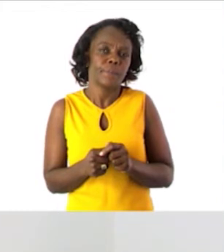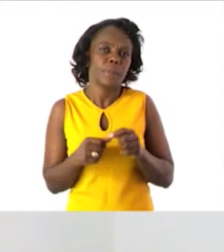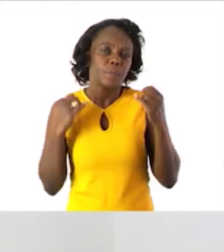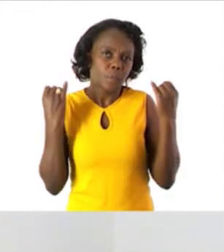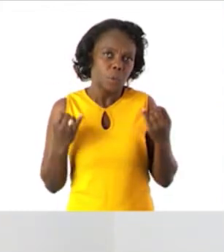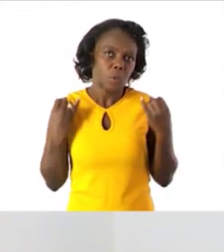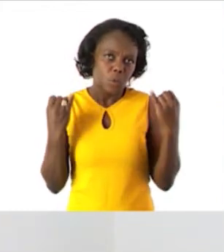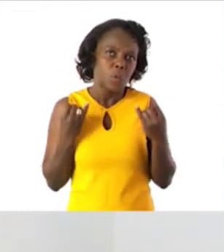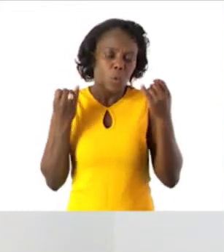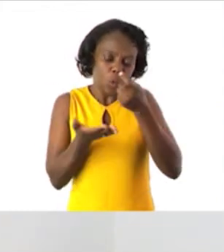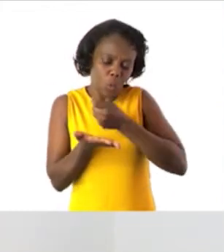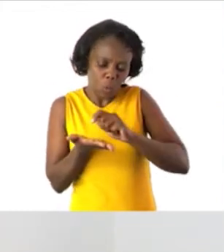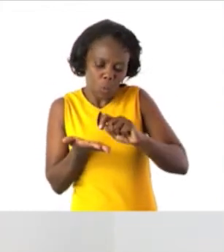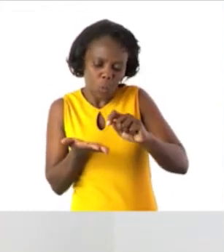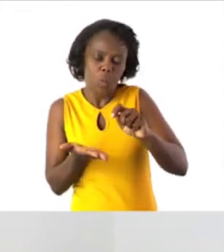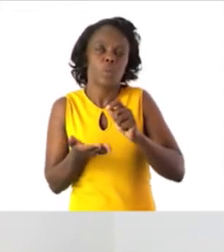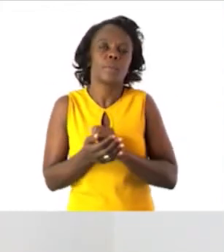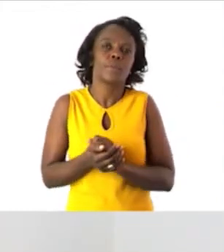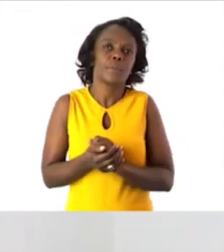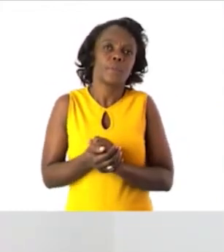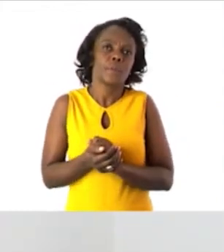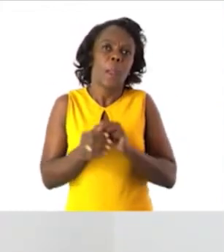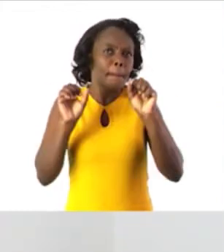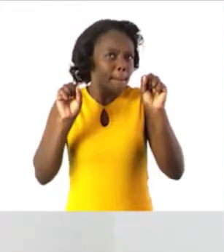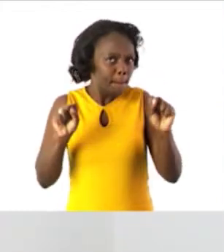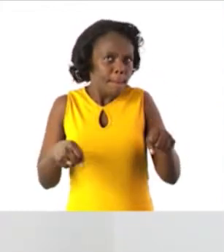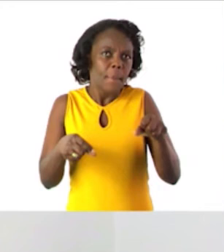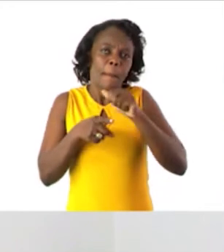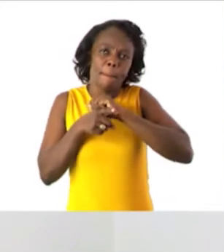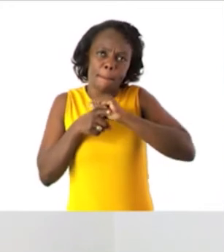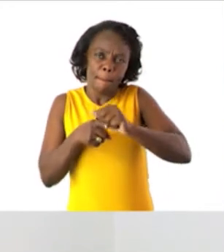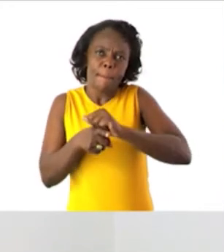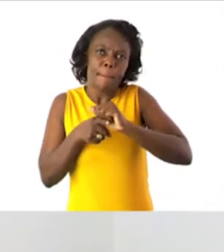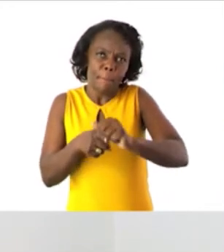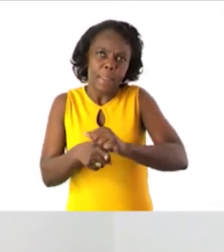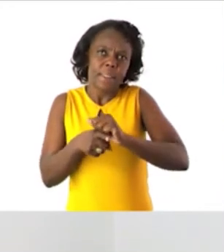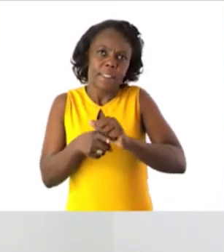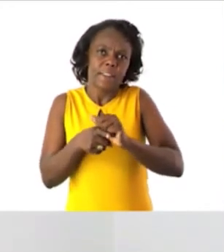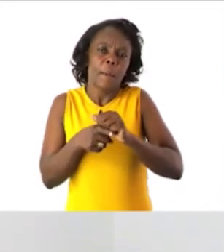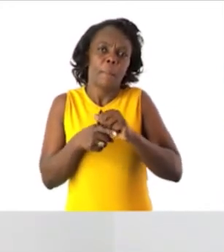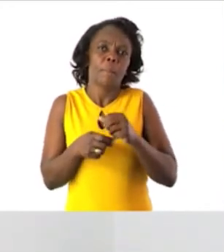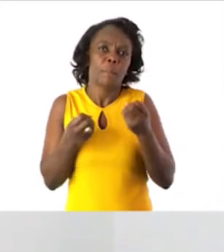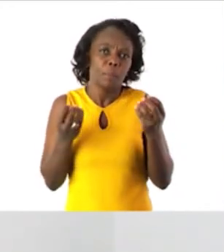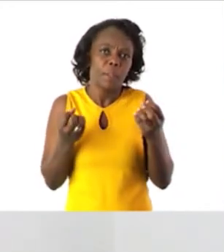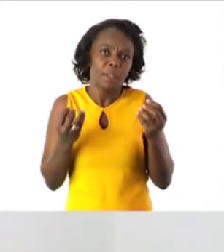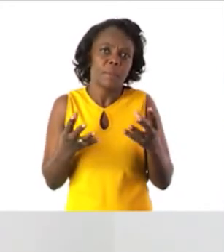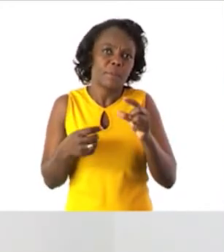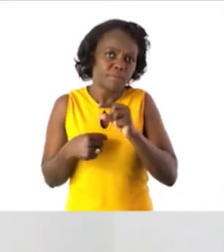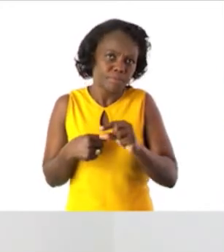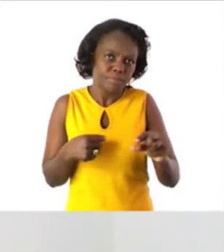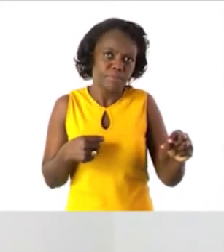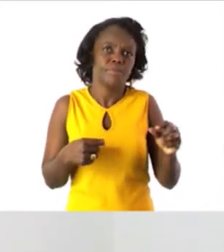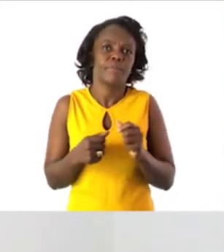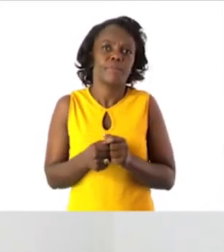enjoyed to write. Please do practice writing at home. Write as many words as you want. All right.